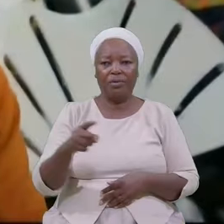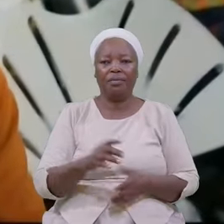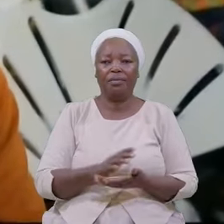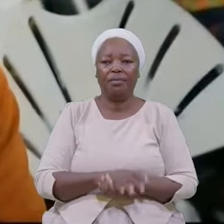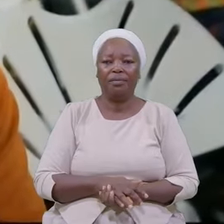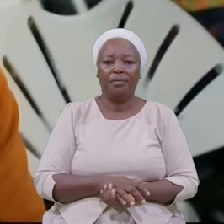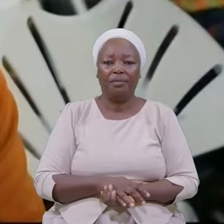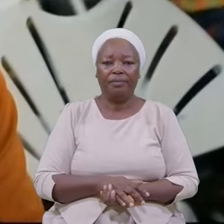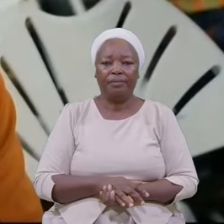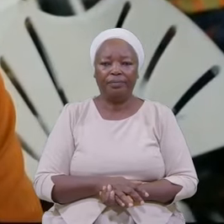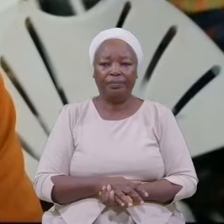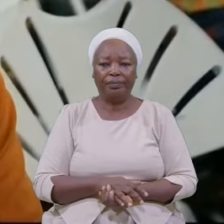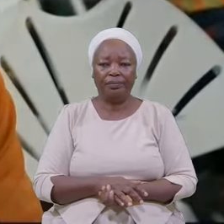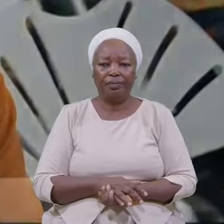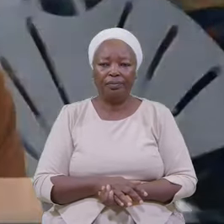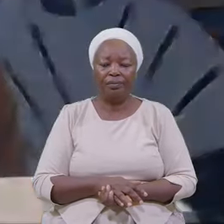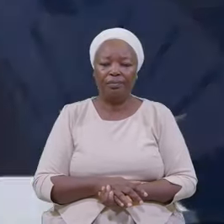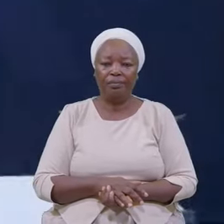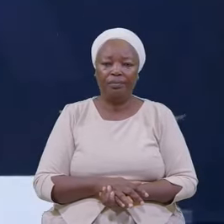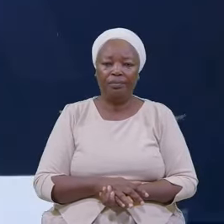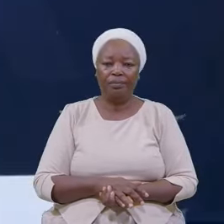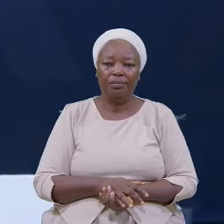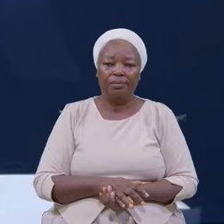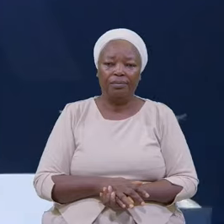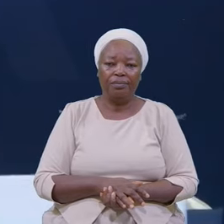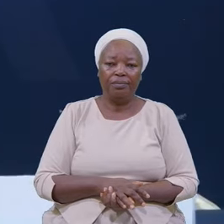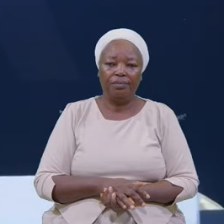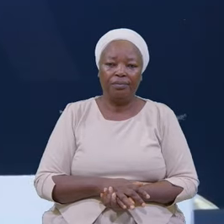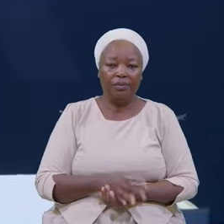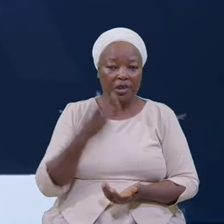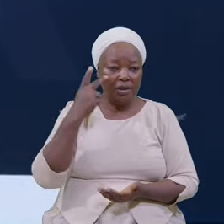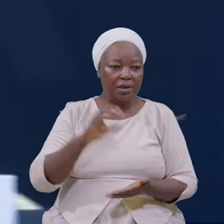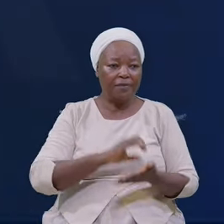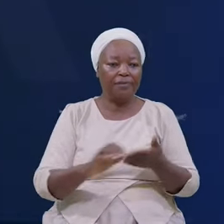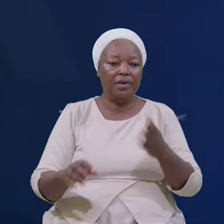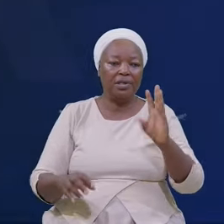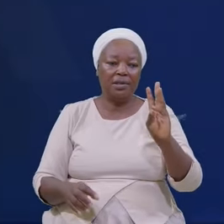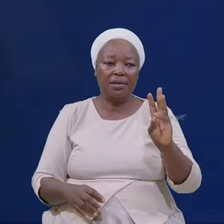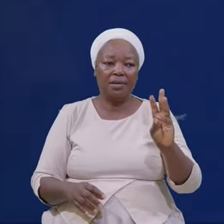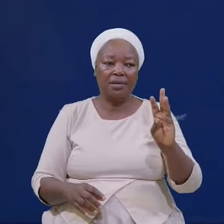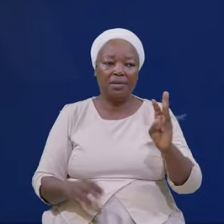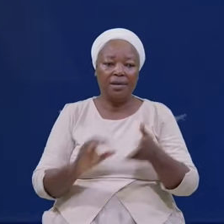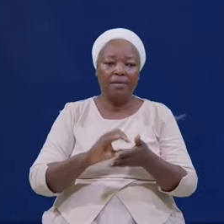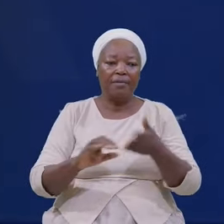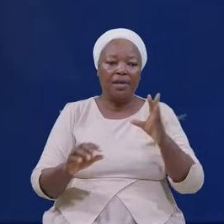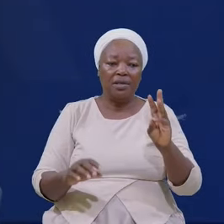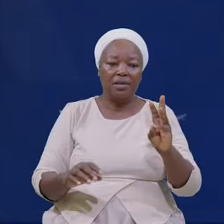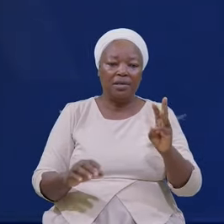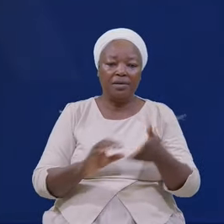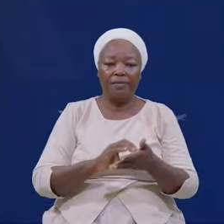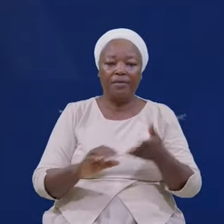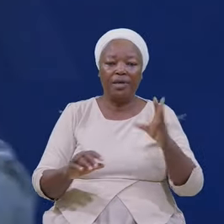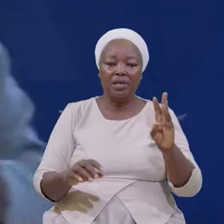rapport entre vous et celui qui viendra vous donner la guérison. Look at verse 6. In verse 6,